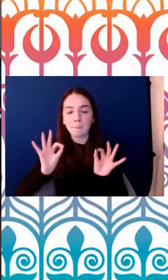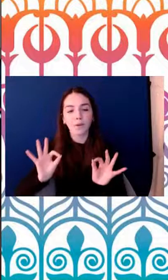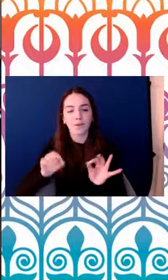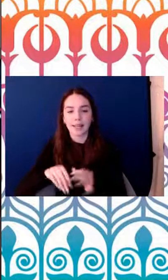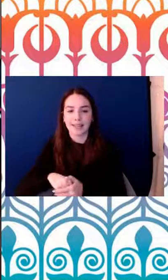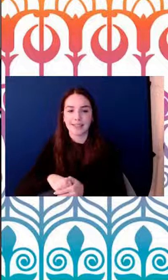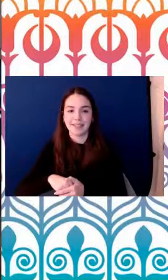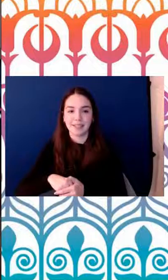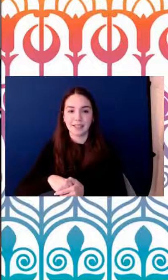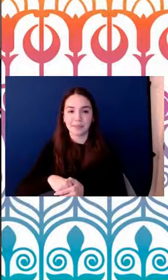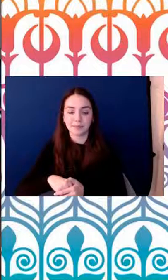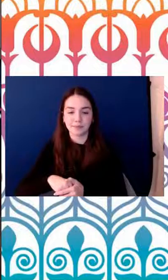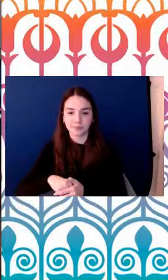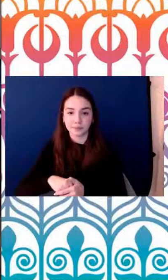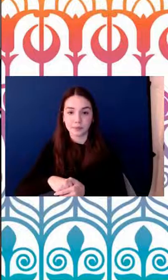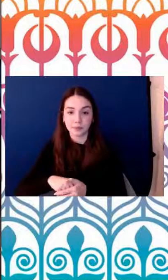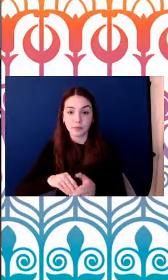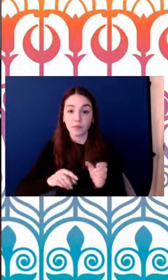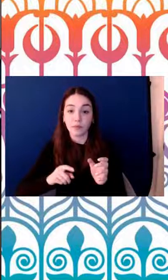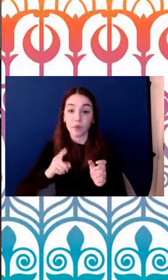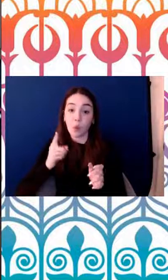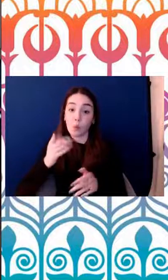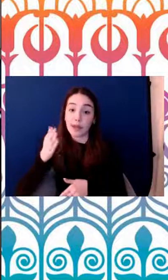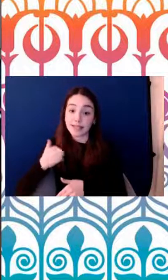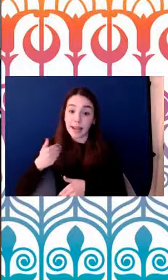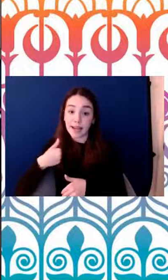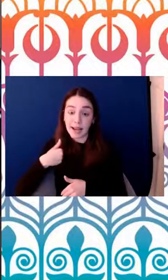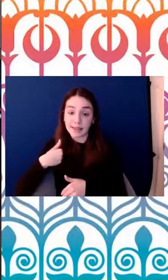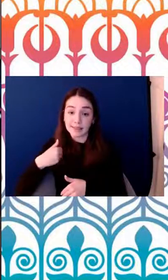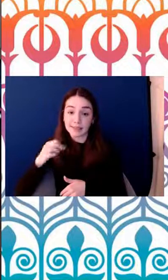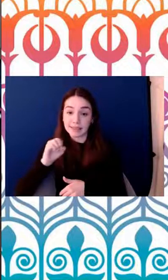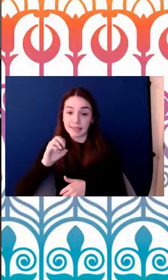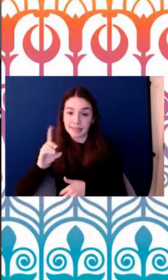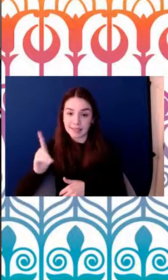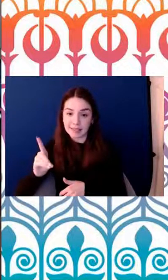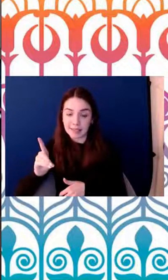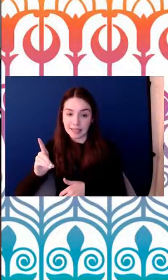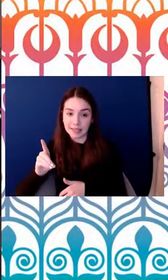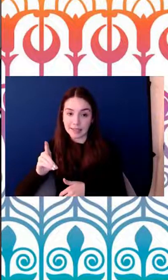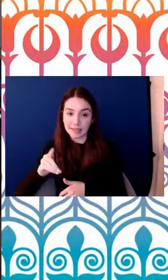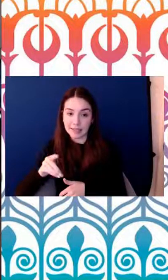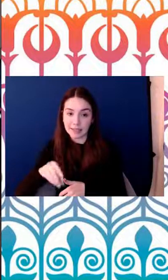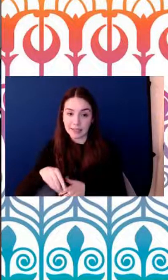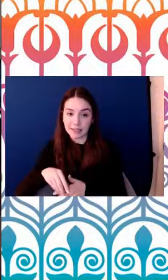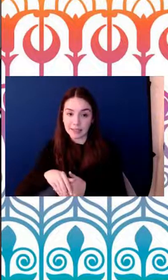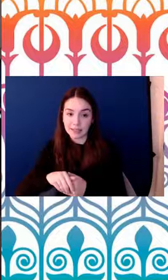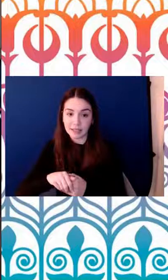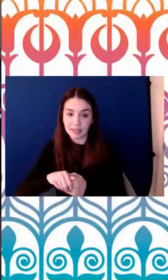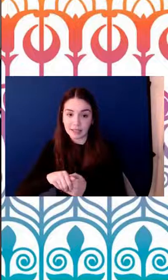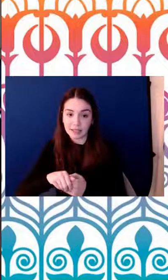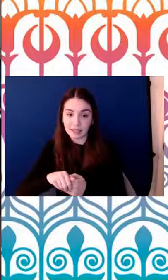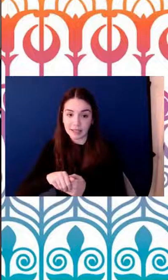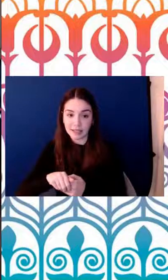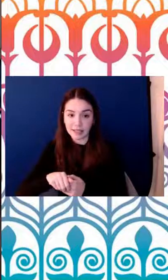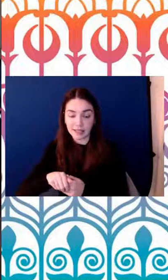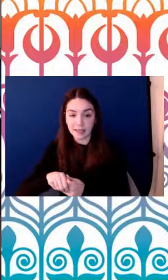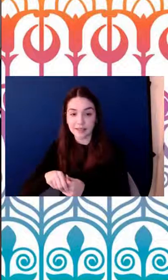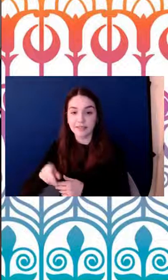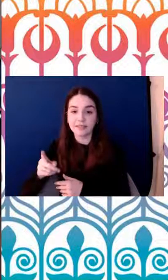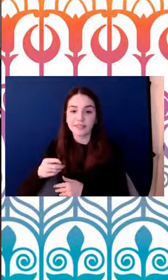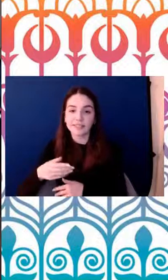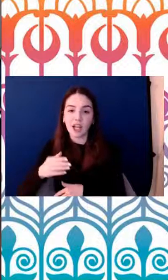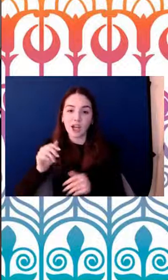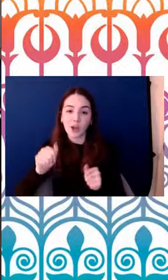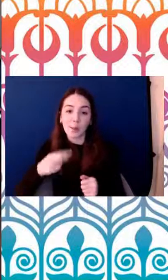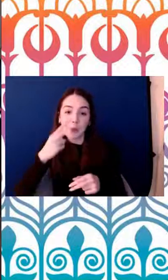one side will always have the seed. It'll kind of be a neat trick to like cut it and then like guess, is the seed going to be on this side or